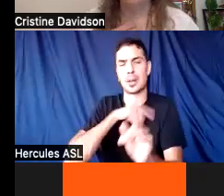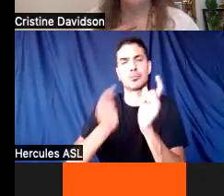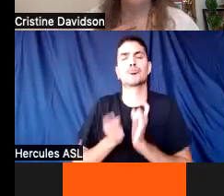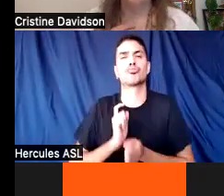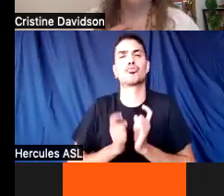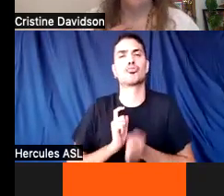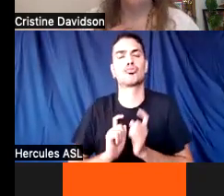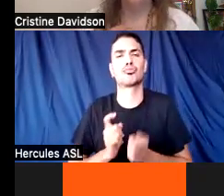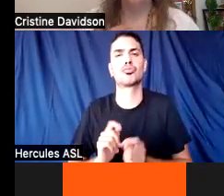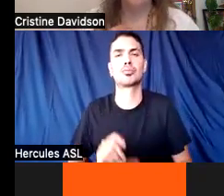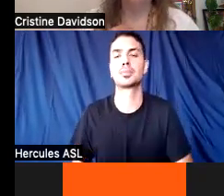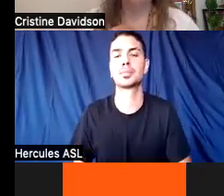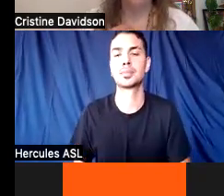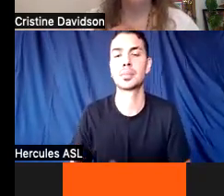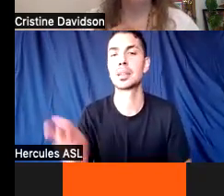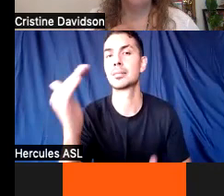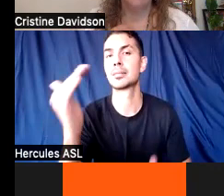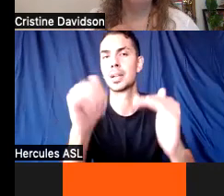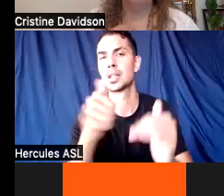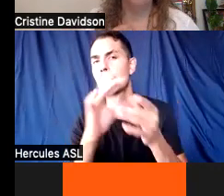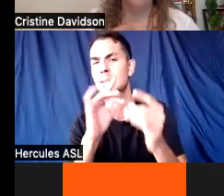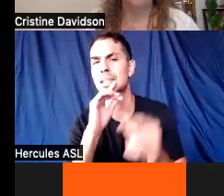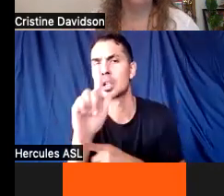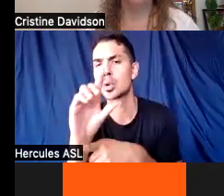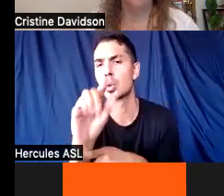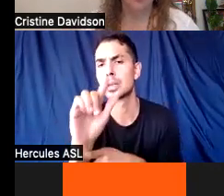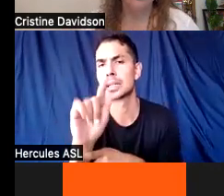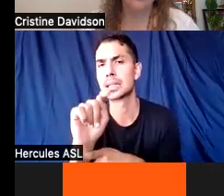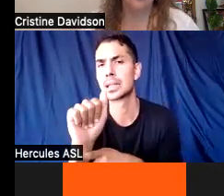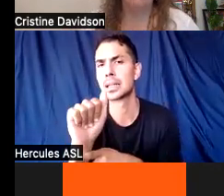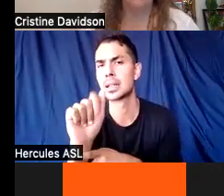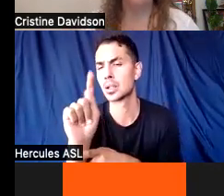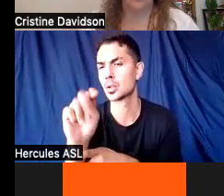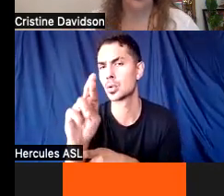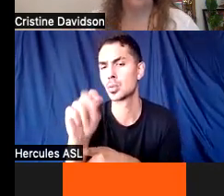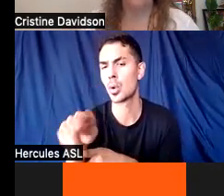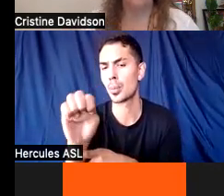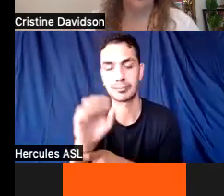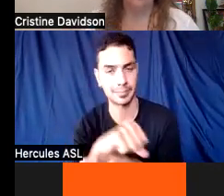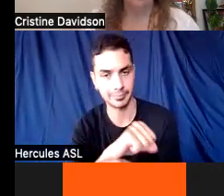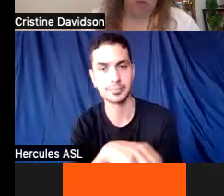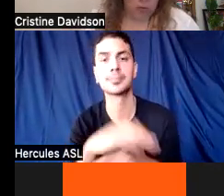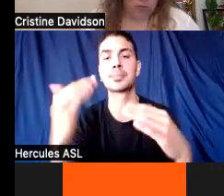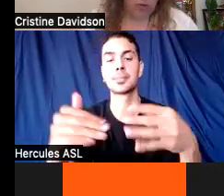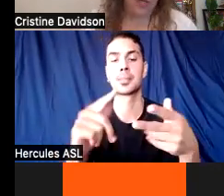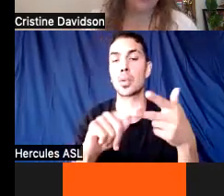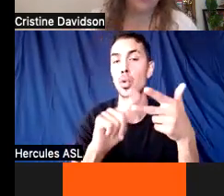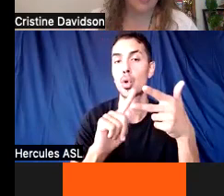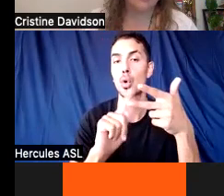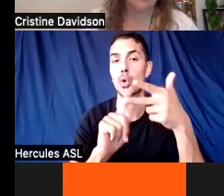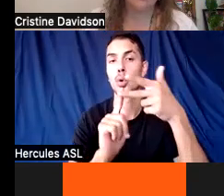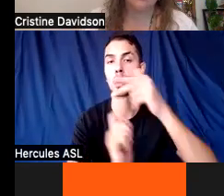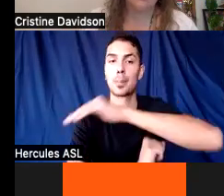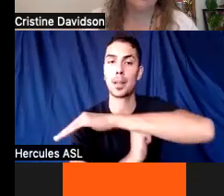Okay, what about this one? How do we promote the belief in the superiority of the oppressors? What are